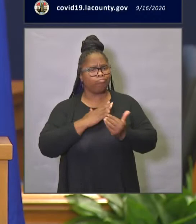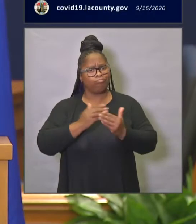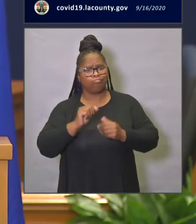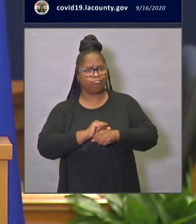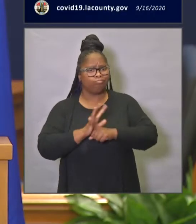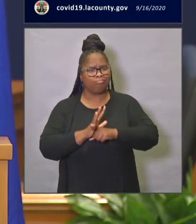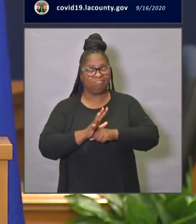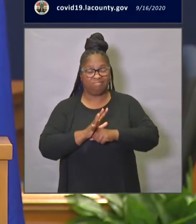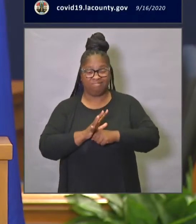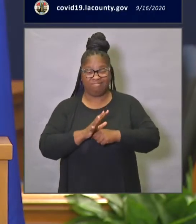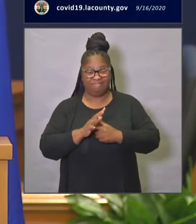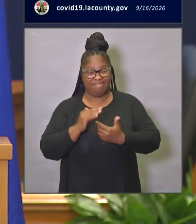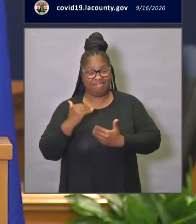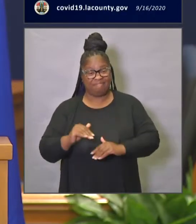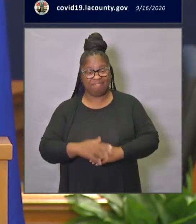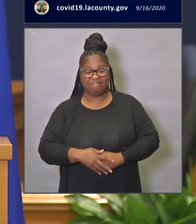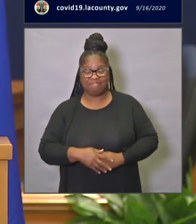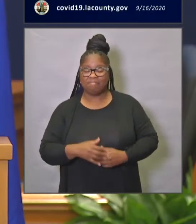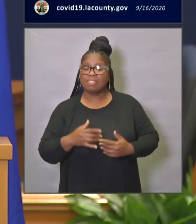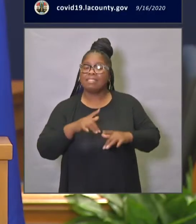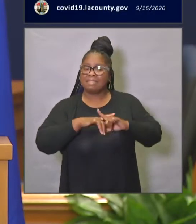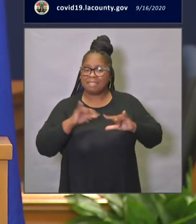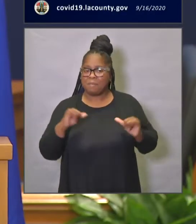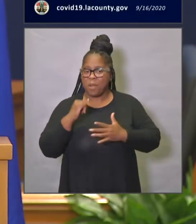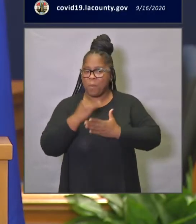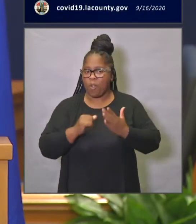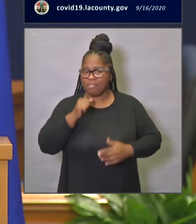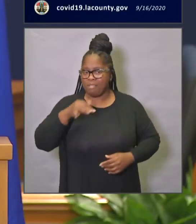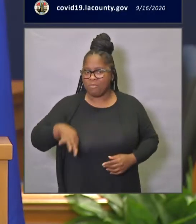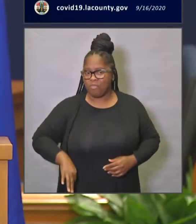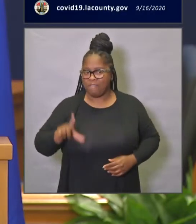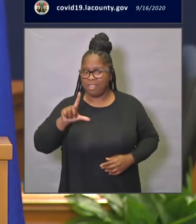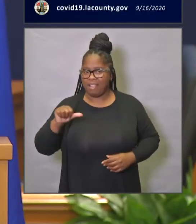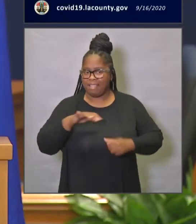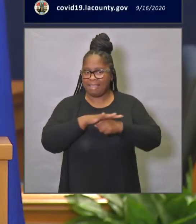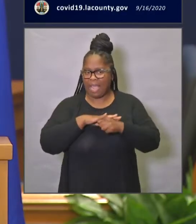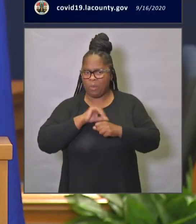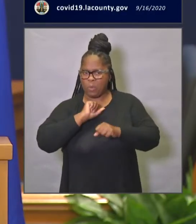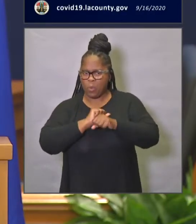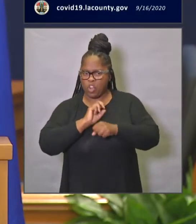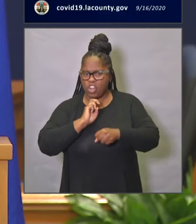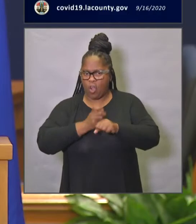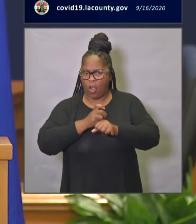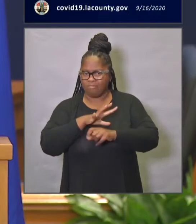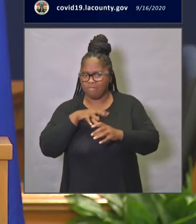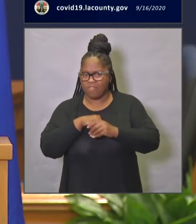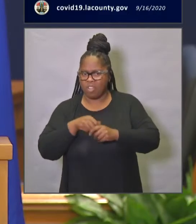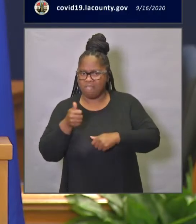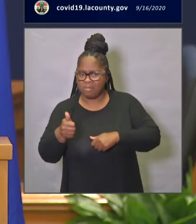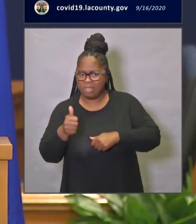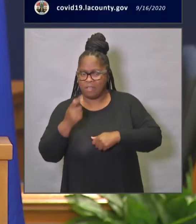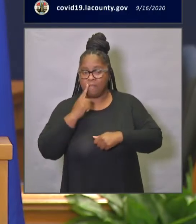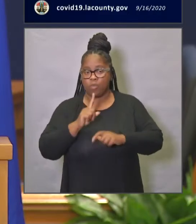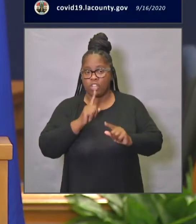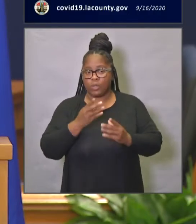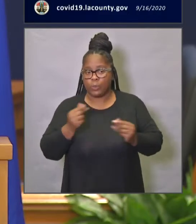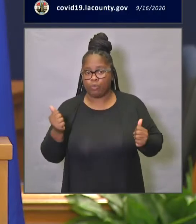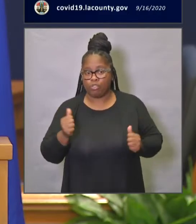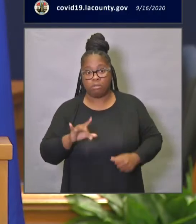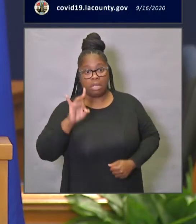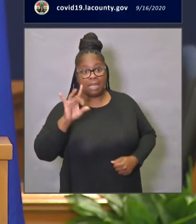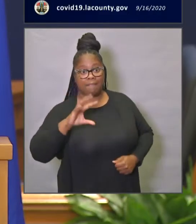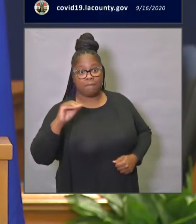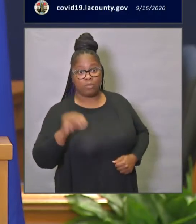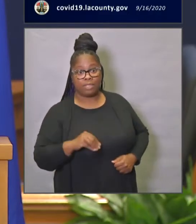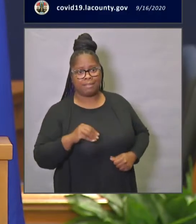At the same time, arts nonprofits in LA County are working hard to be a part of the solution. 85% are delivering